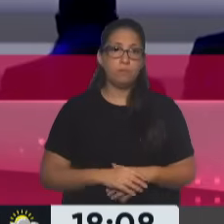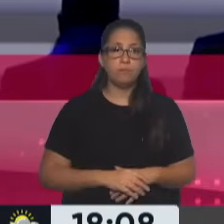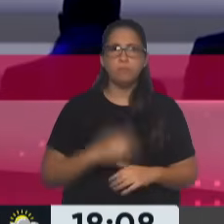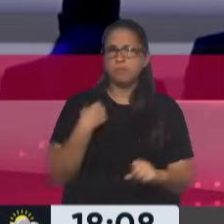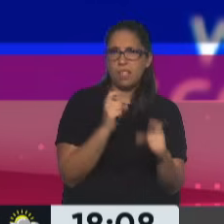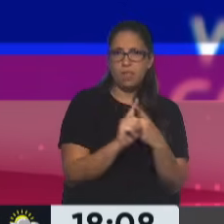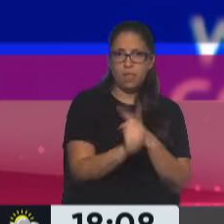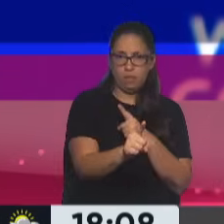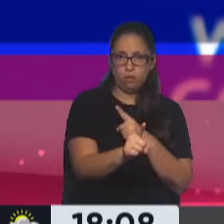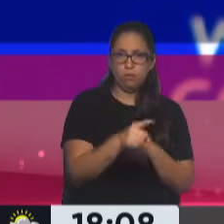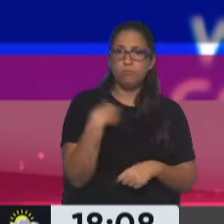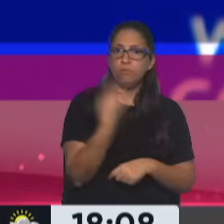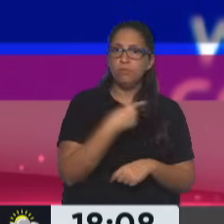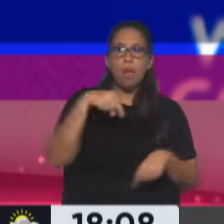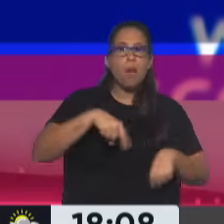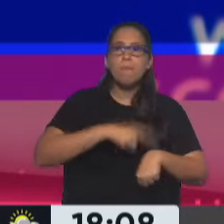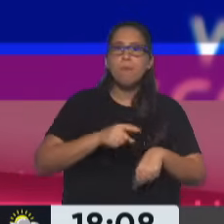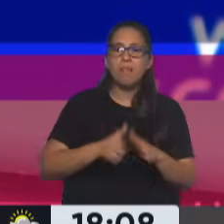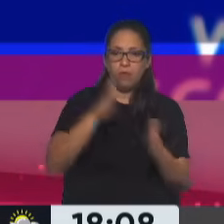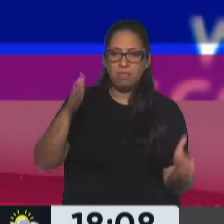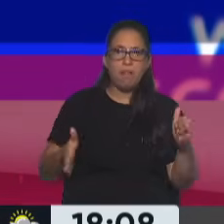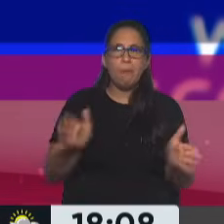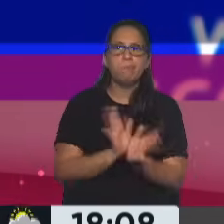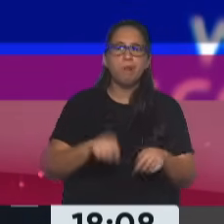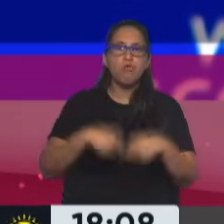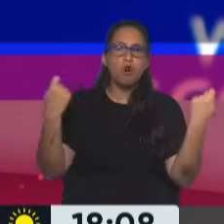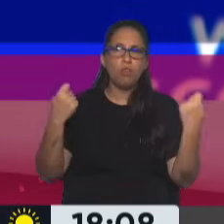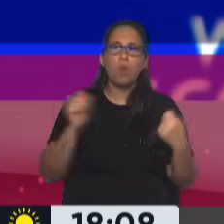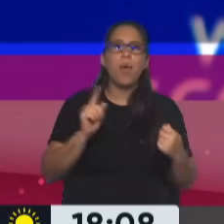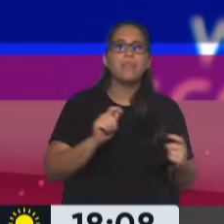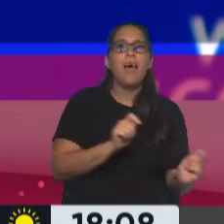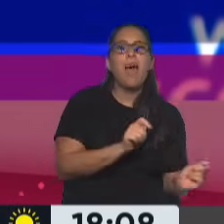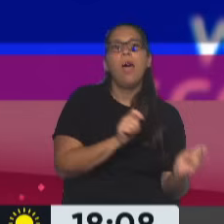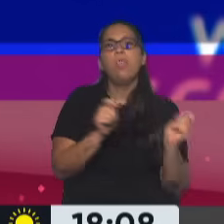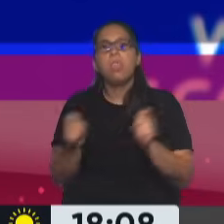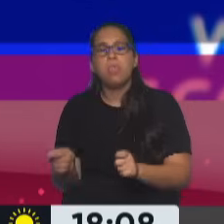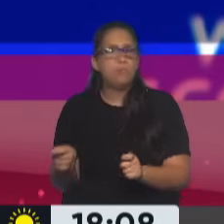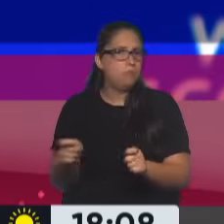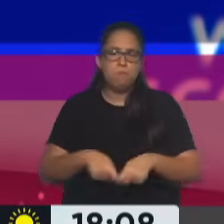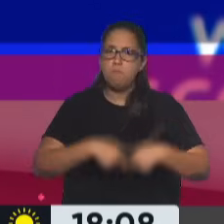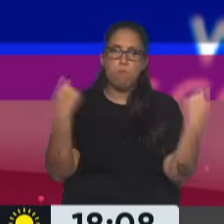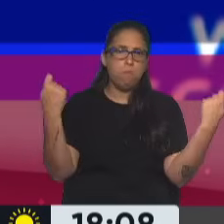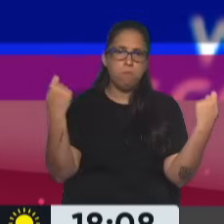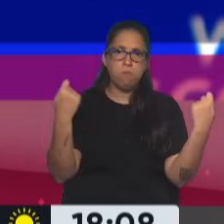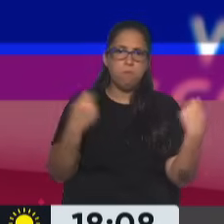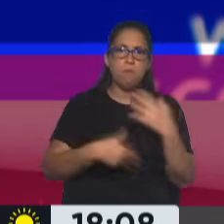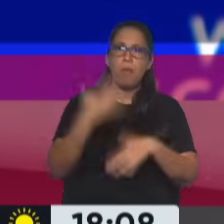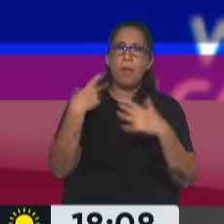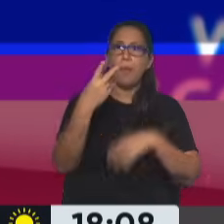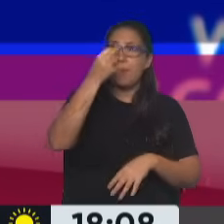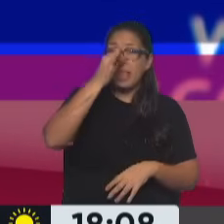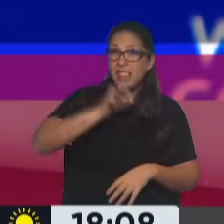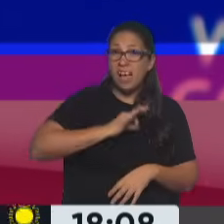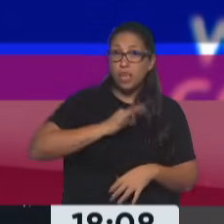direct. We are in the midst of a rupture, not a transition. Over the past 2 decades, a series of crises